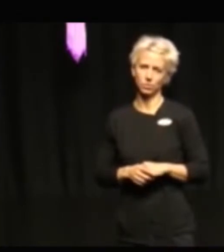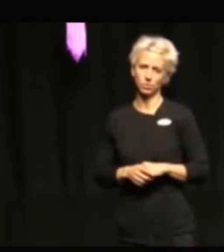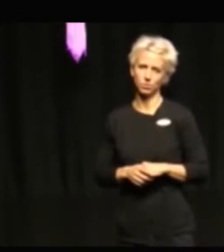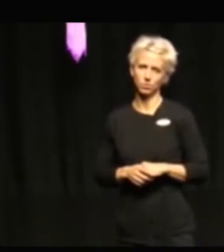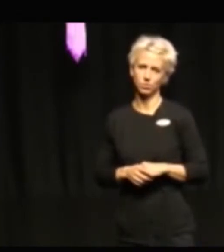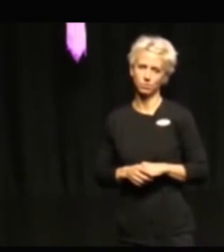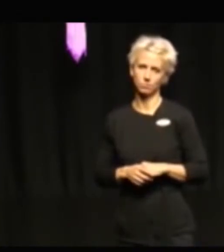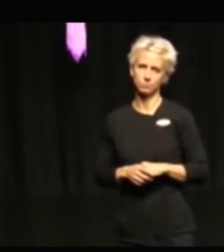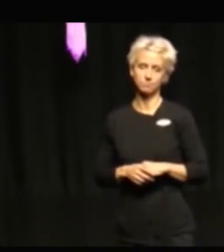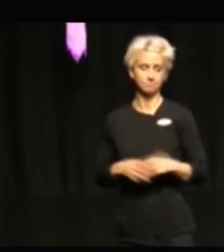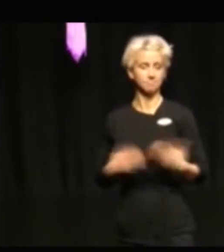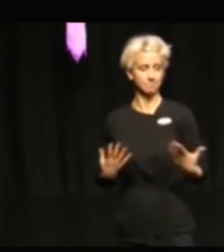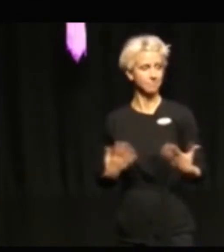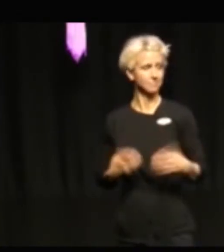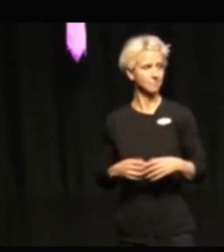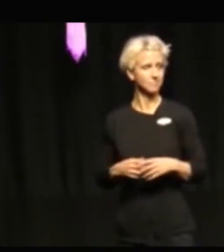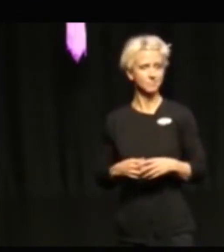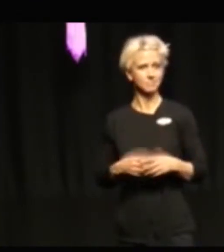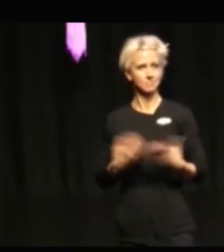coming through in these